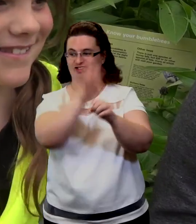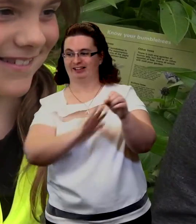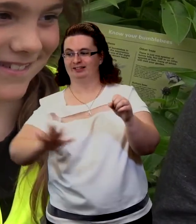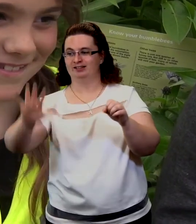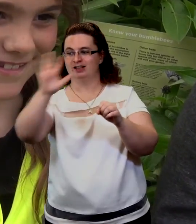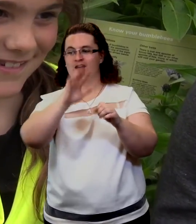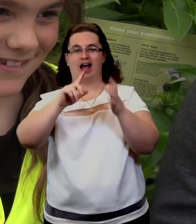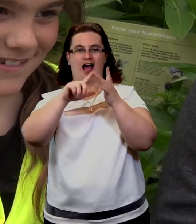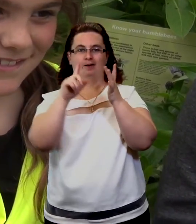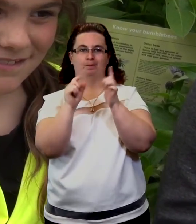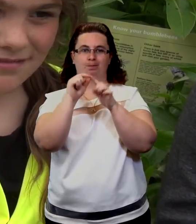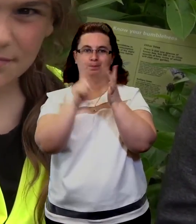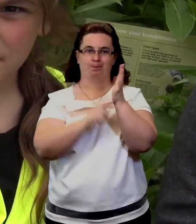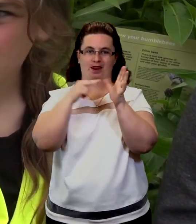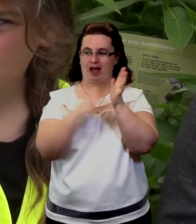birds. Blue tit,